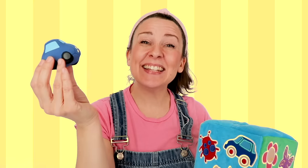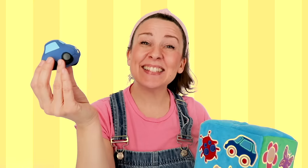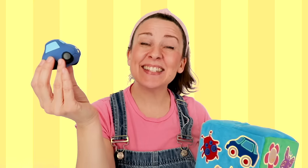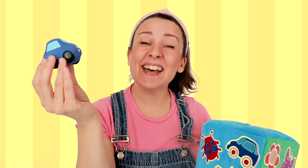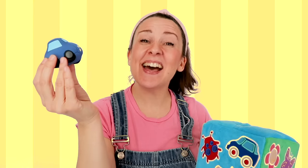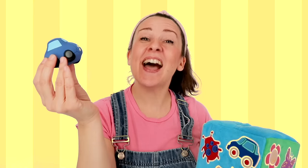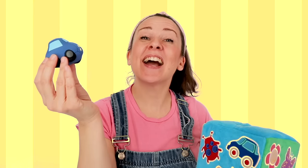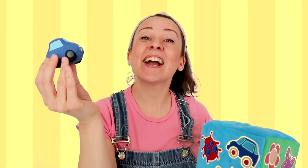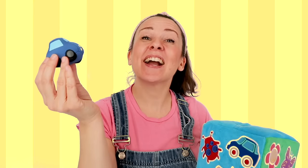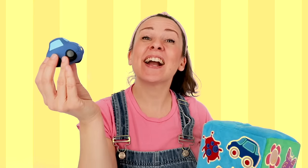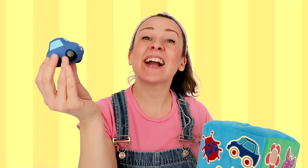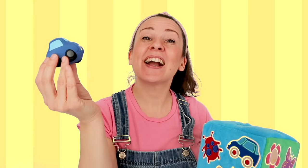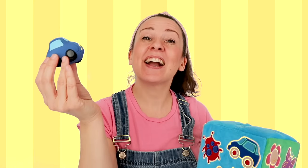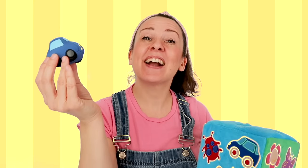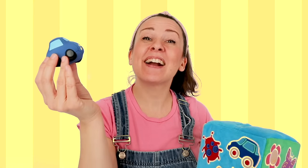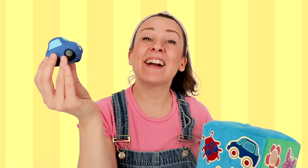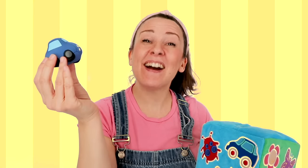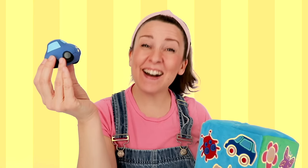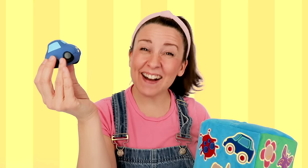It's a